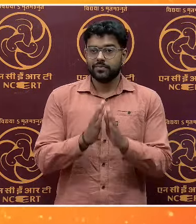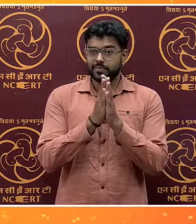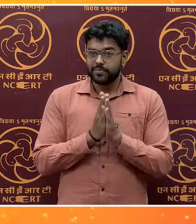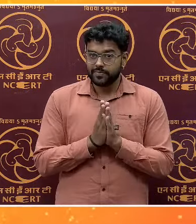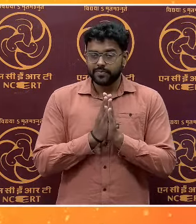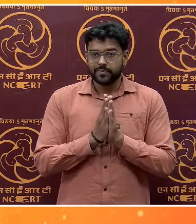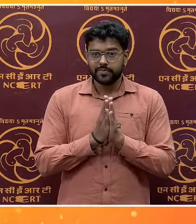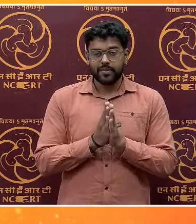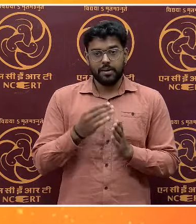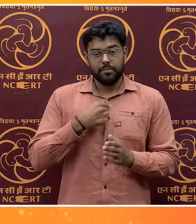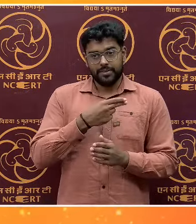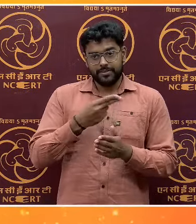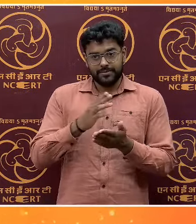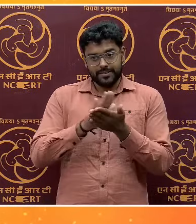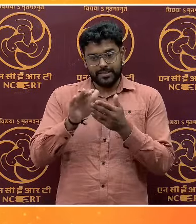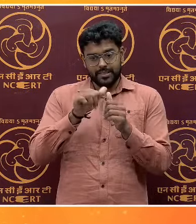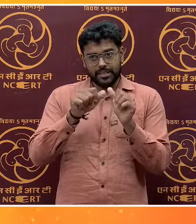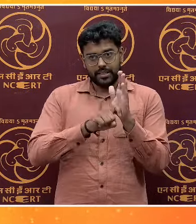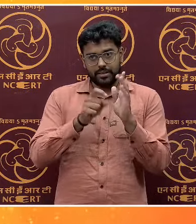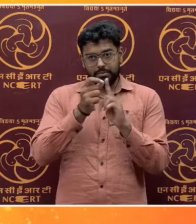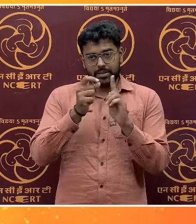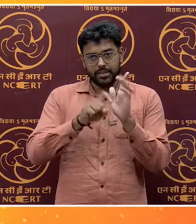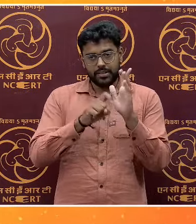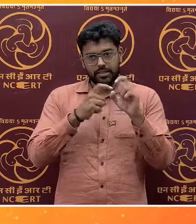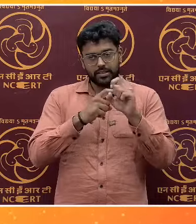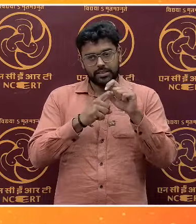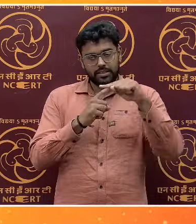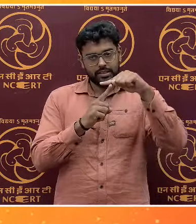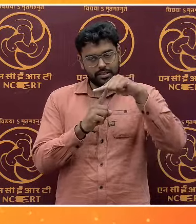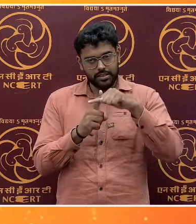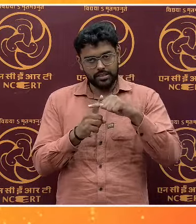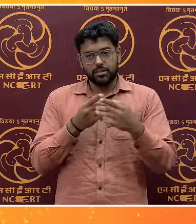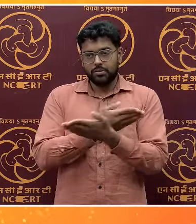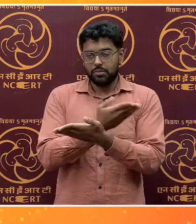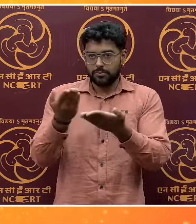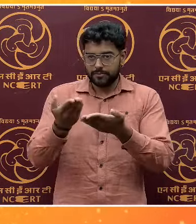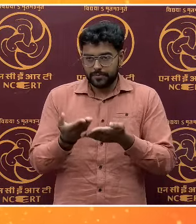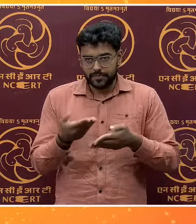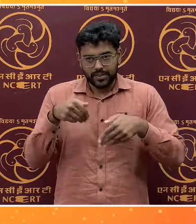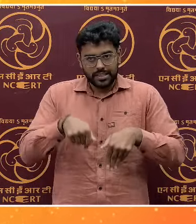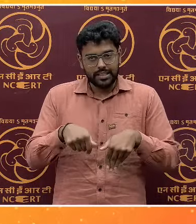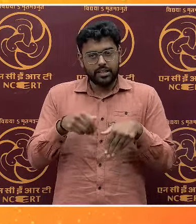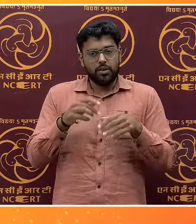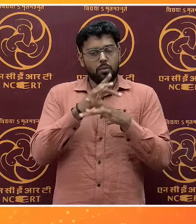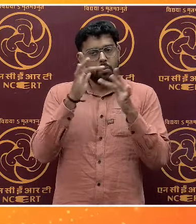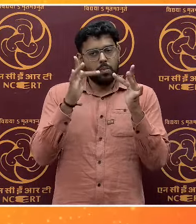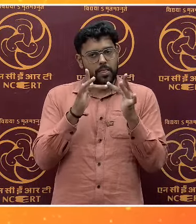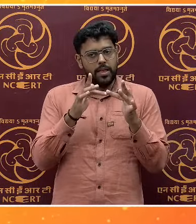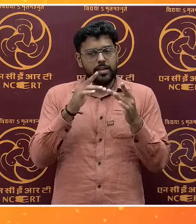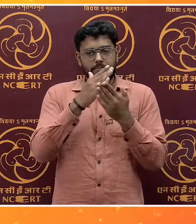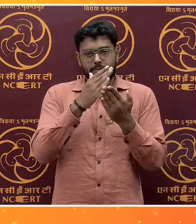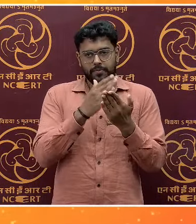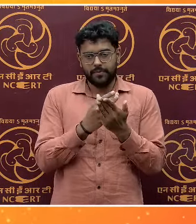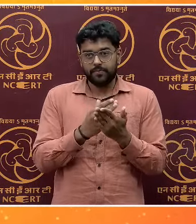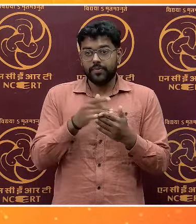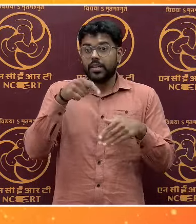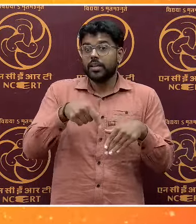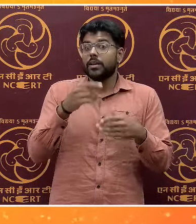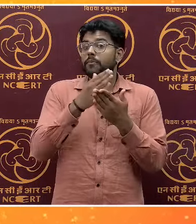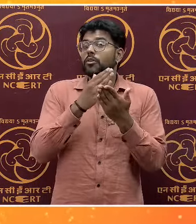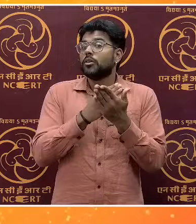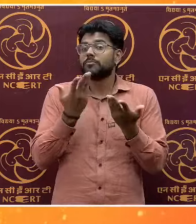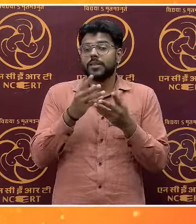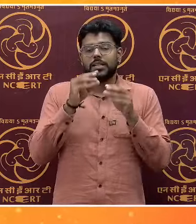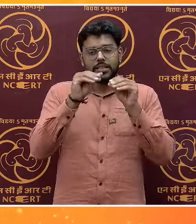Namaskar. I'm Harpreet Kaur and I welcome you all to our live and interactive online session. This is our session on teaching